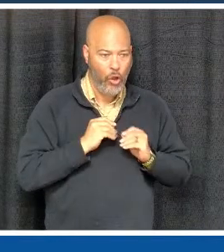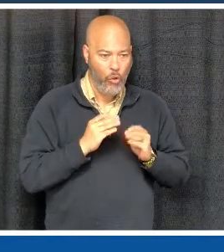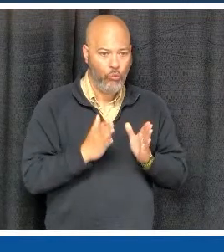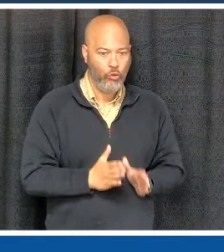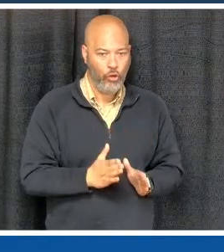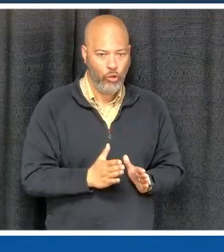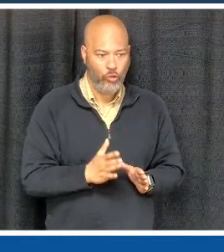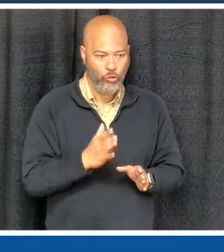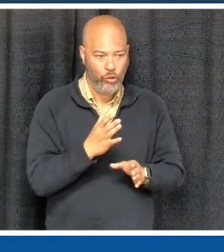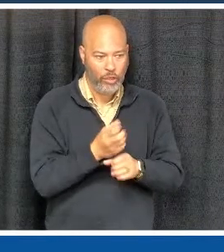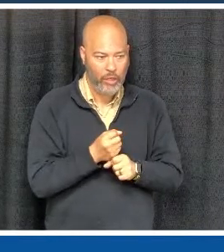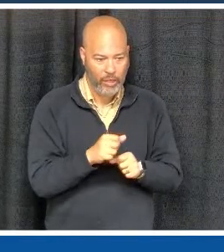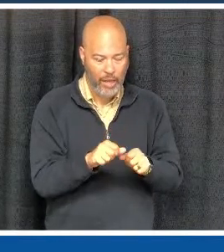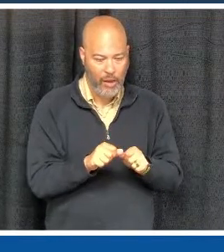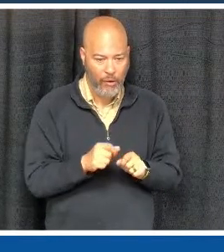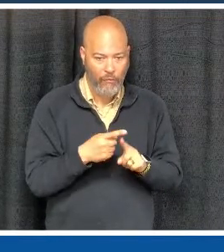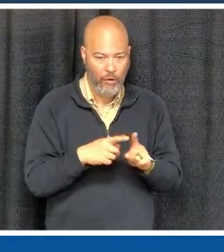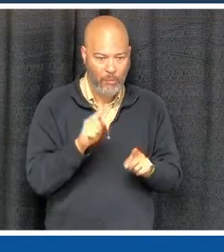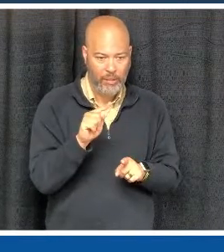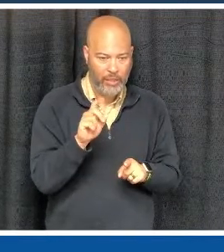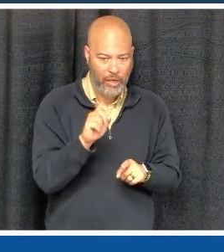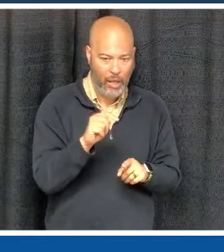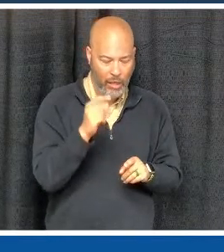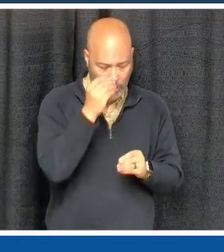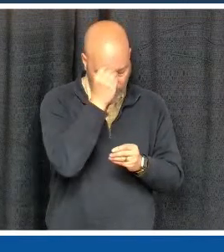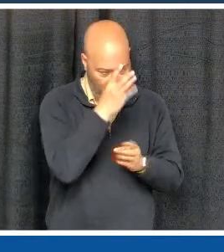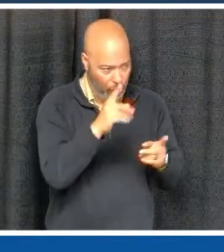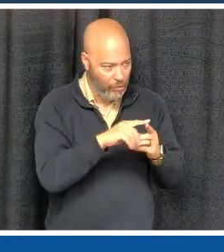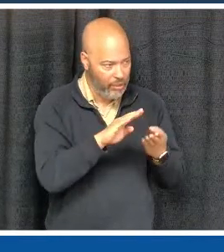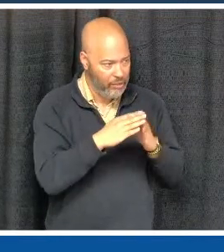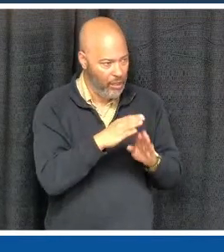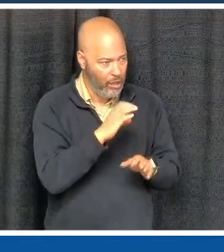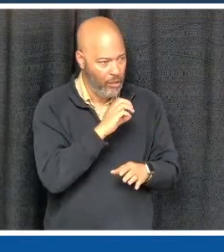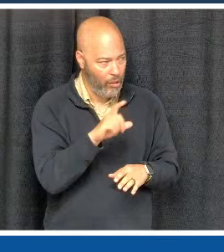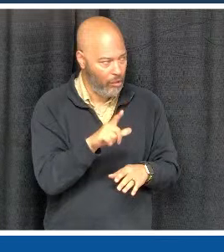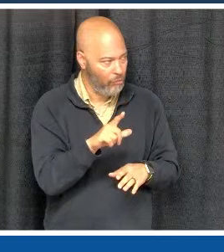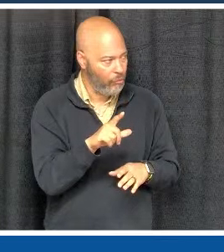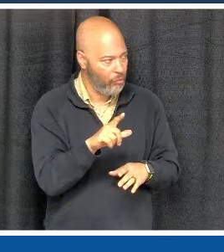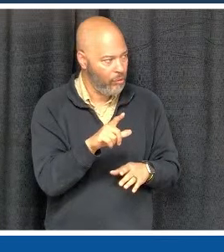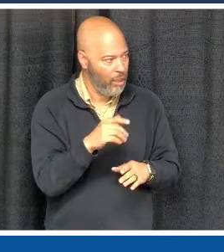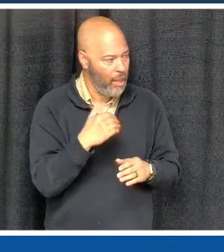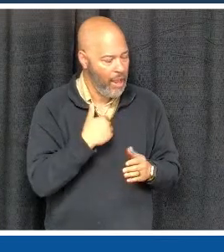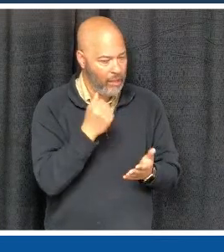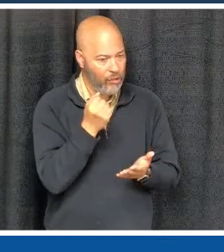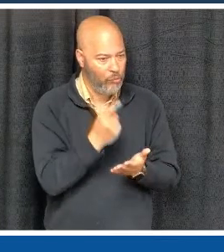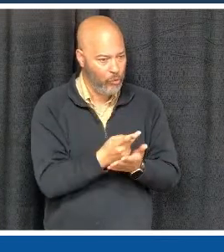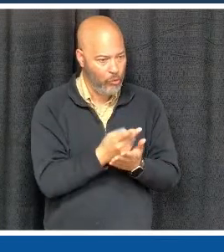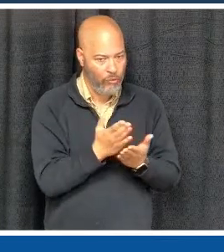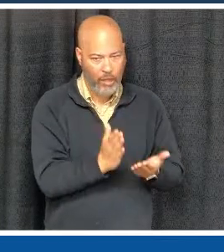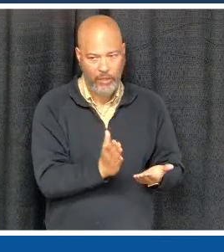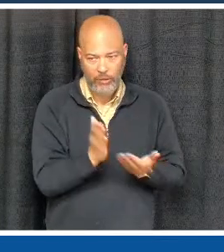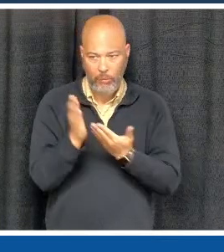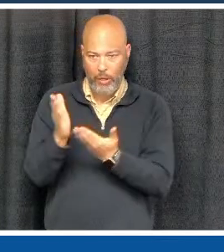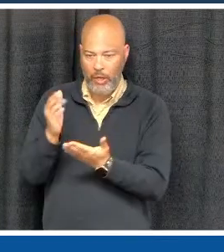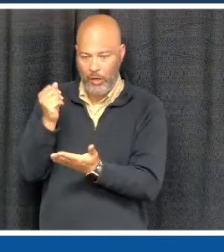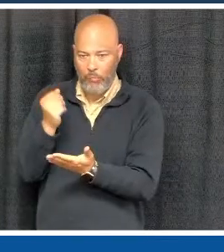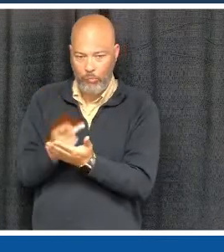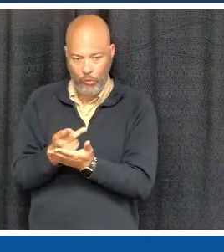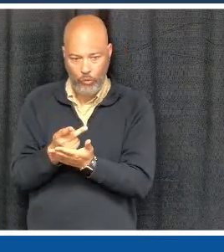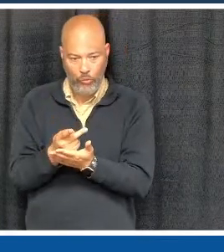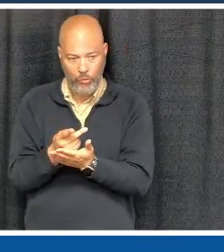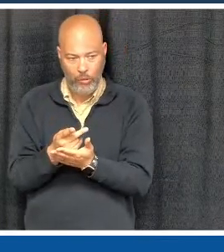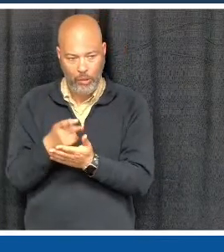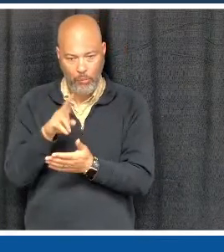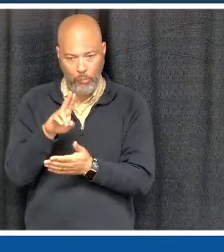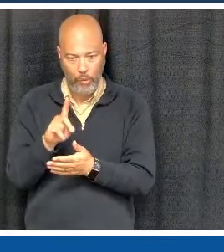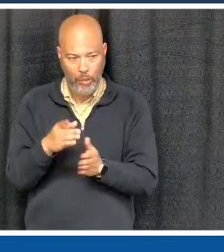to acquire this area from TDOT unless it's known that the City of Clarksville Council has approved the submitted PUD